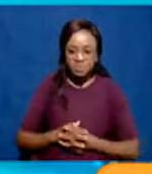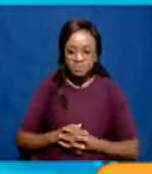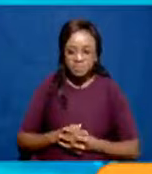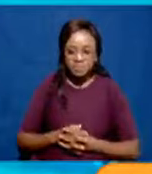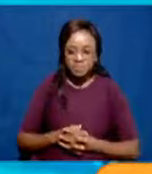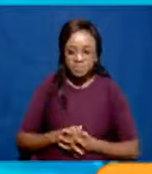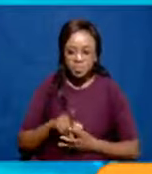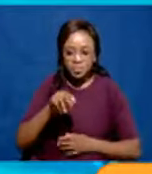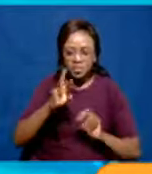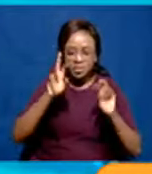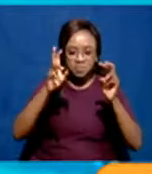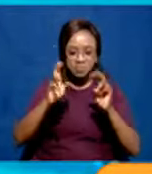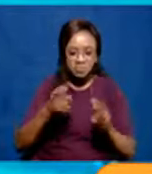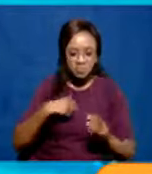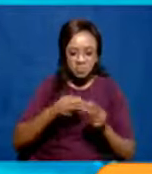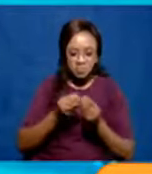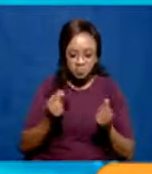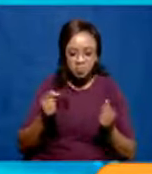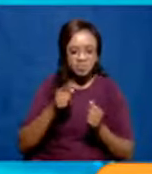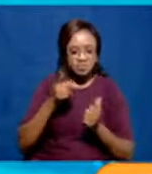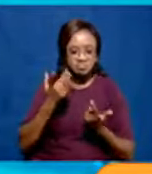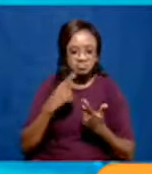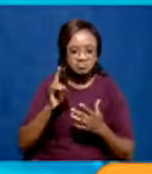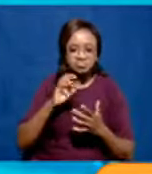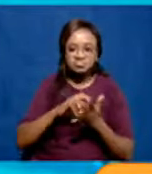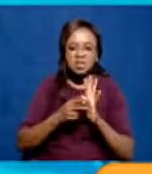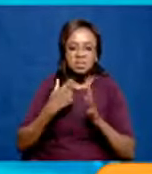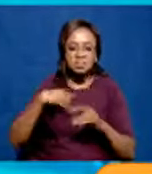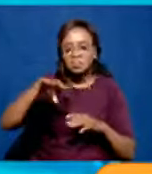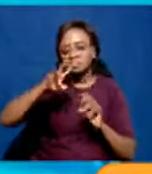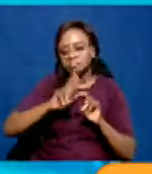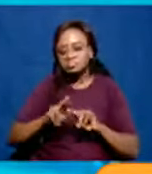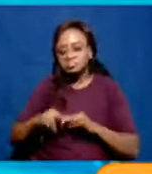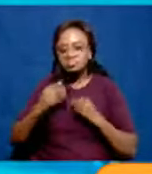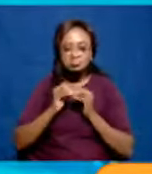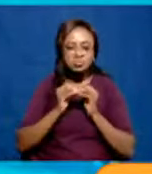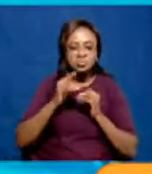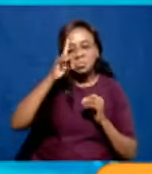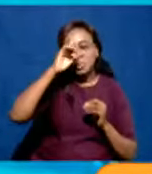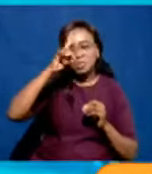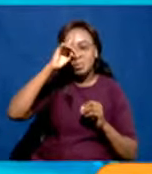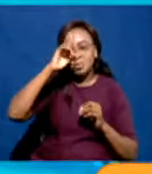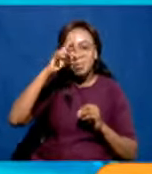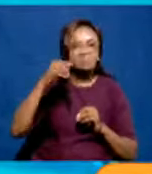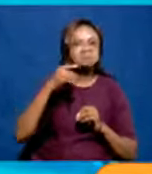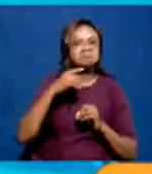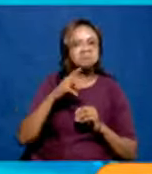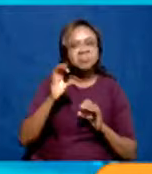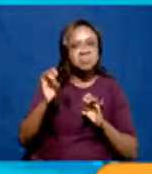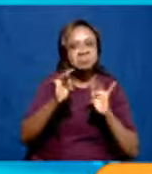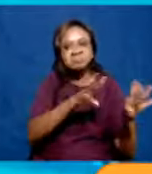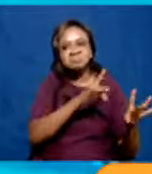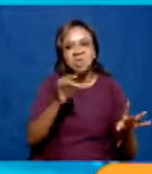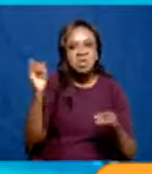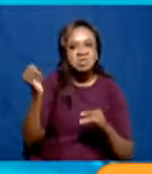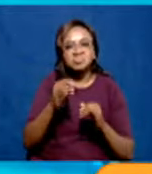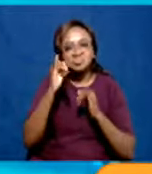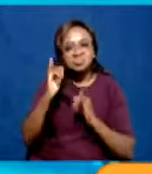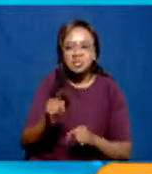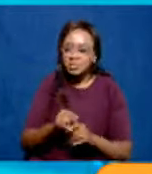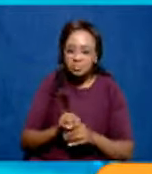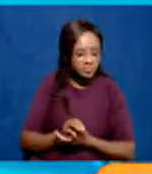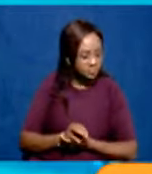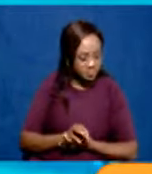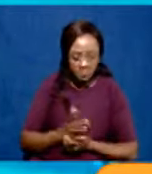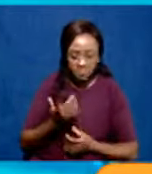is sound. Okay. It is not that people sat in a room somewhere and one day just woke up and said, let's get rid of NHIF and introduce something else. Mm. The logic is